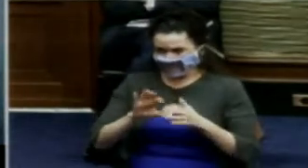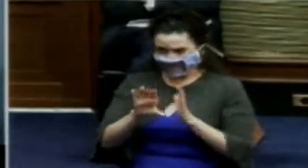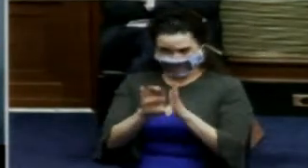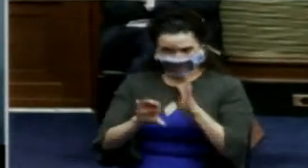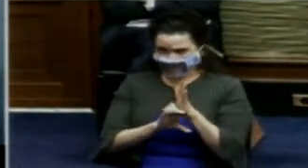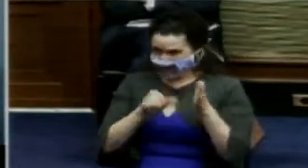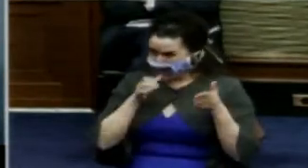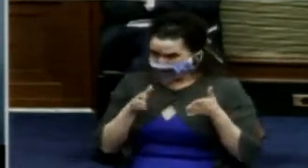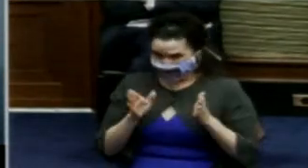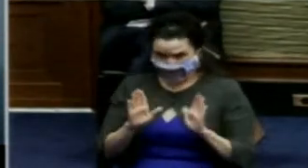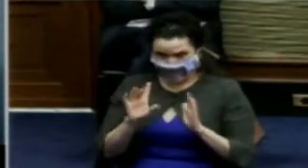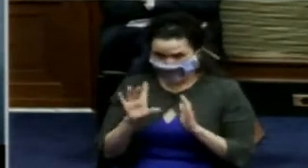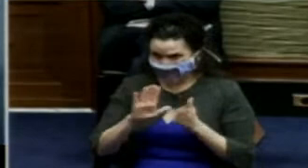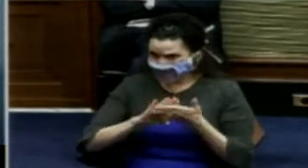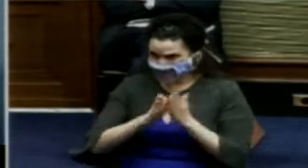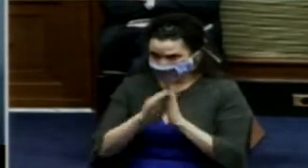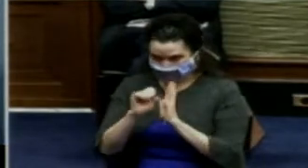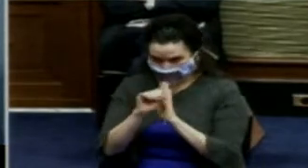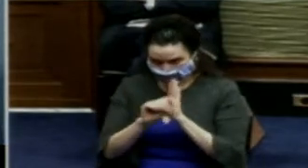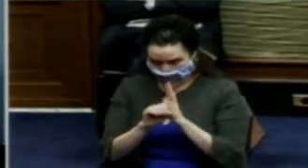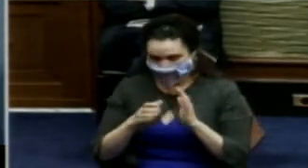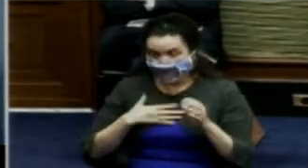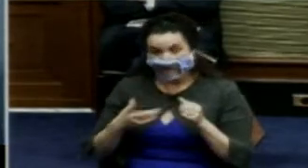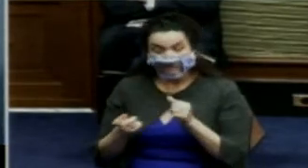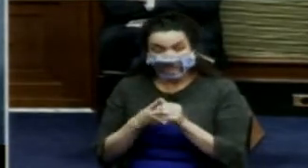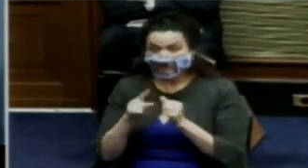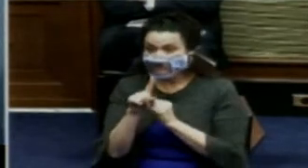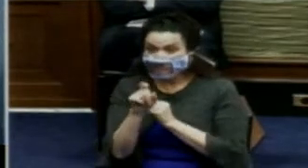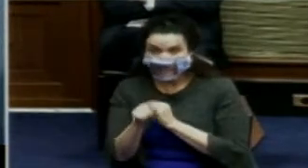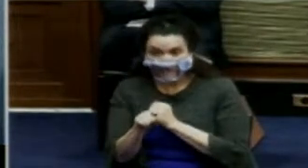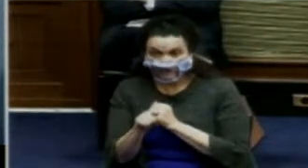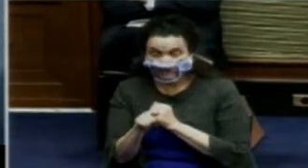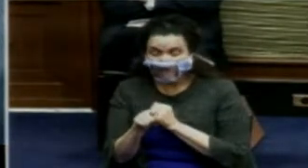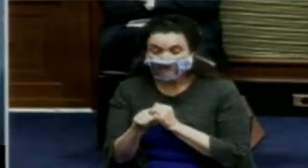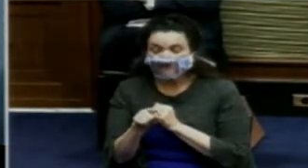So my first question is for Mr. Zach Smith.